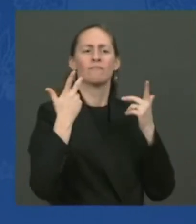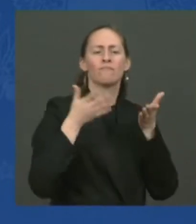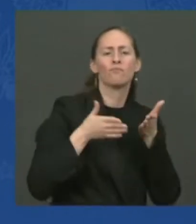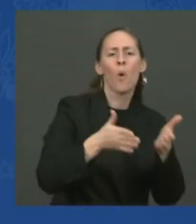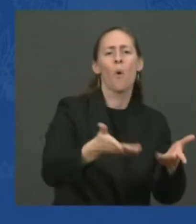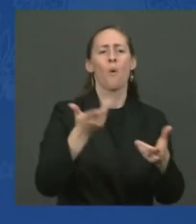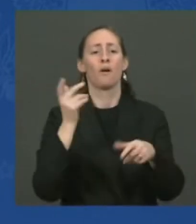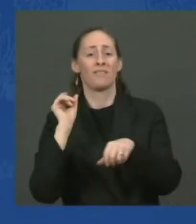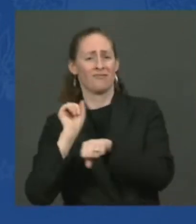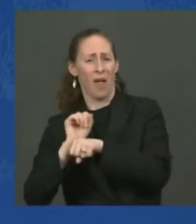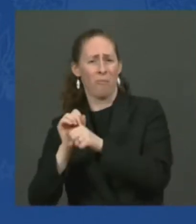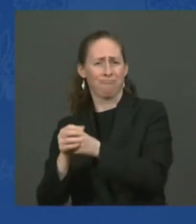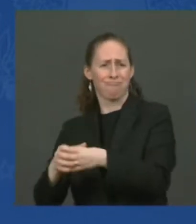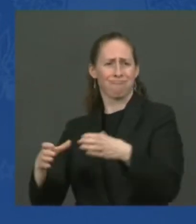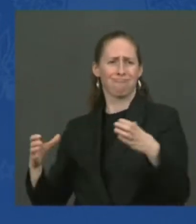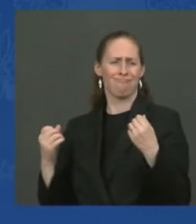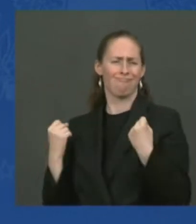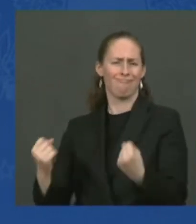jobs, and